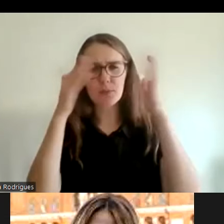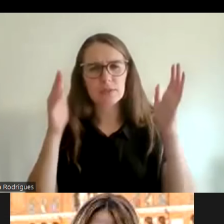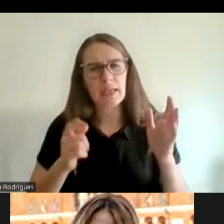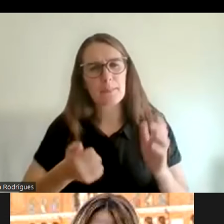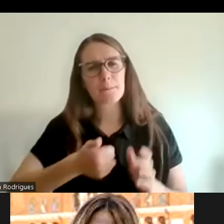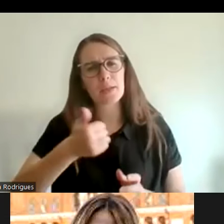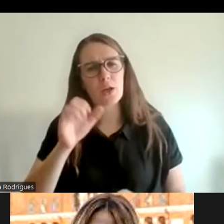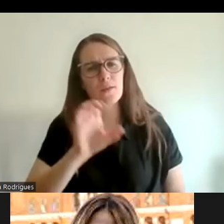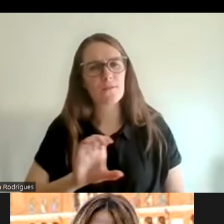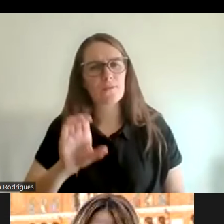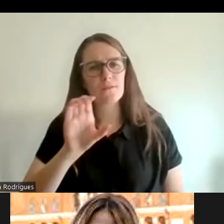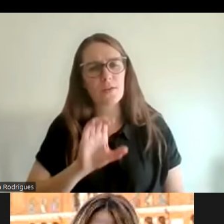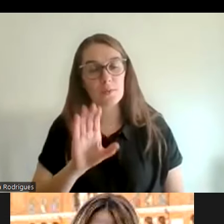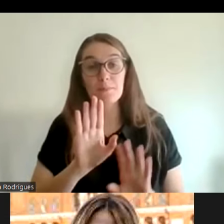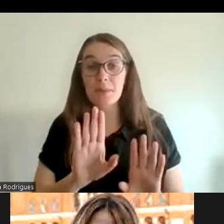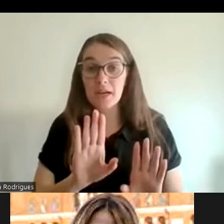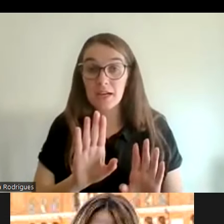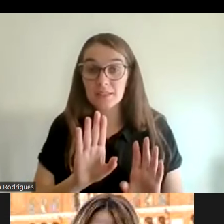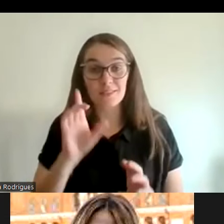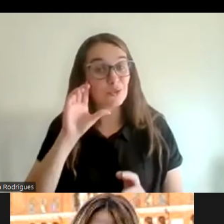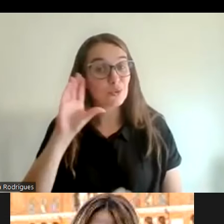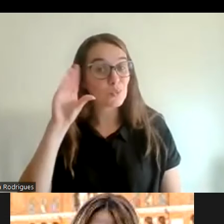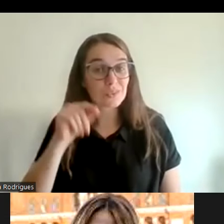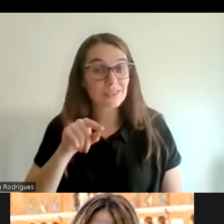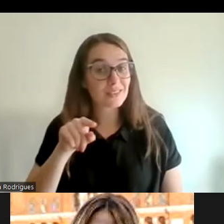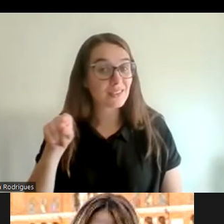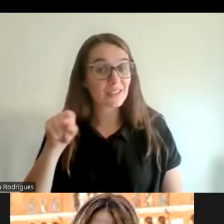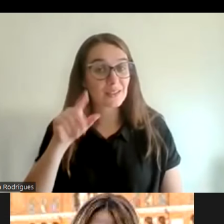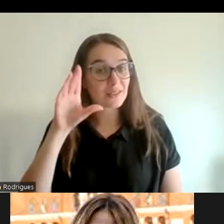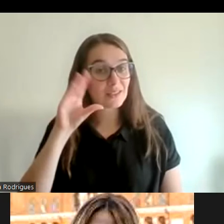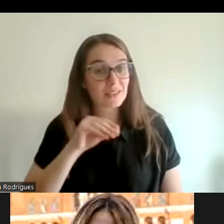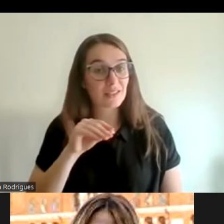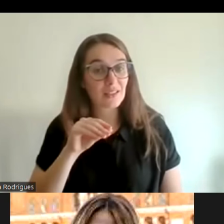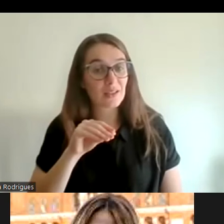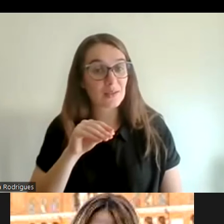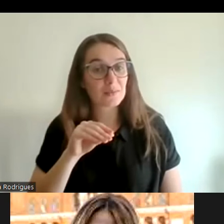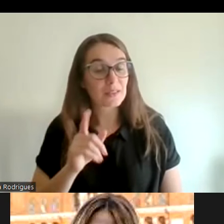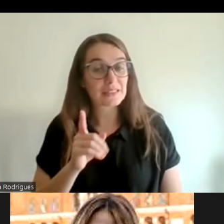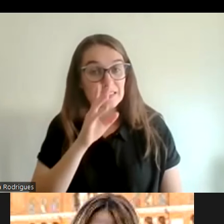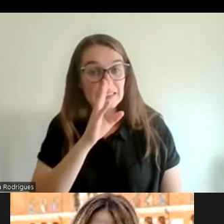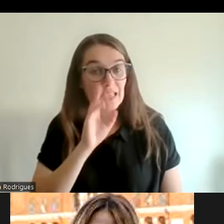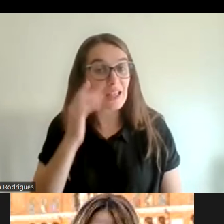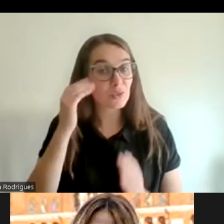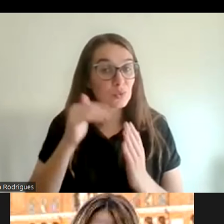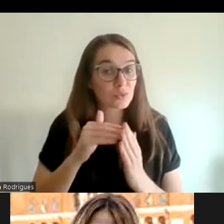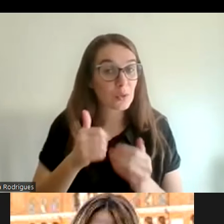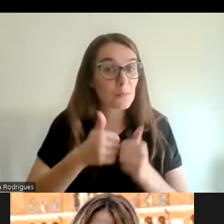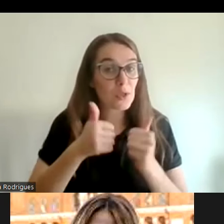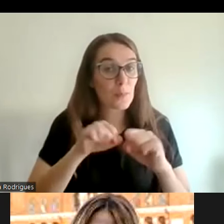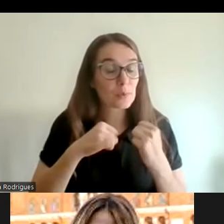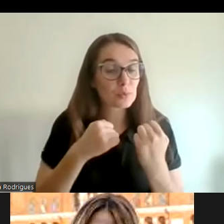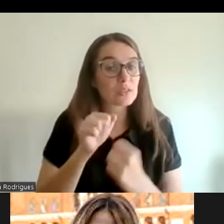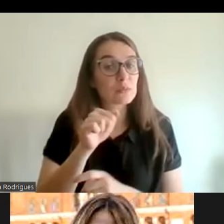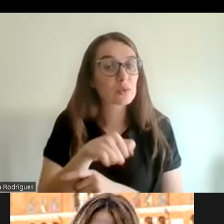but he don't know a better solution for the